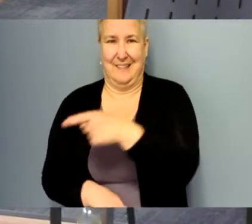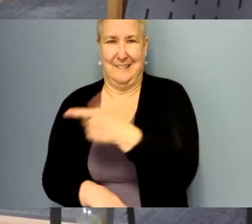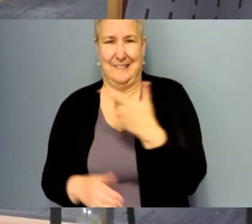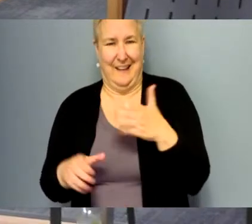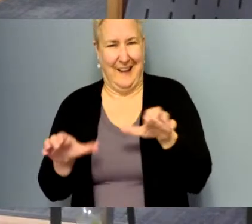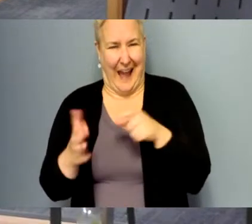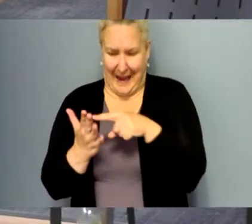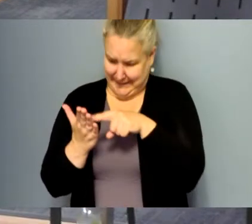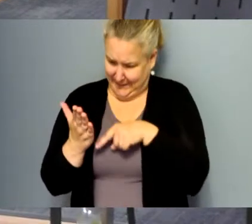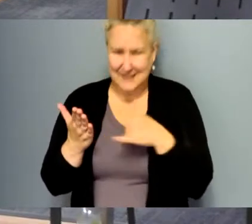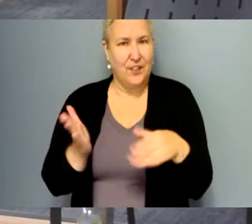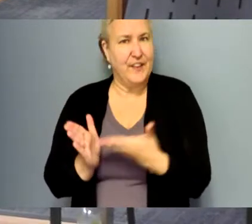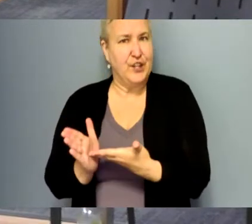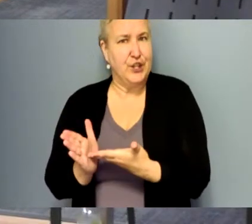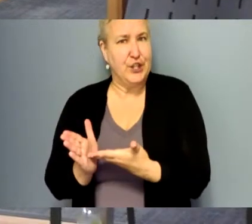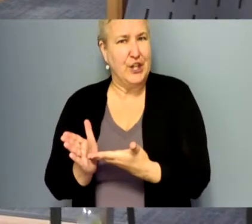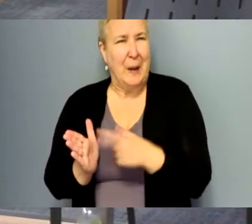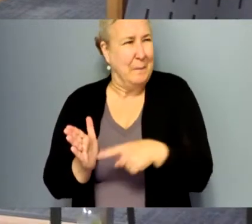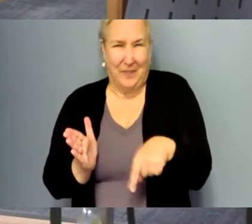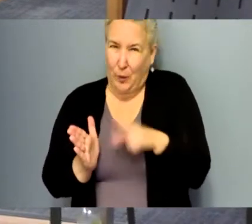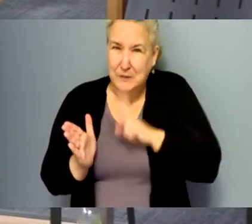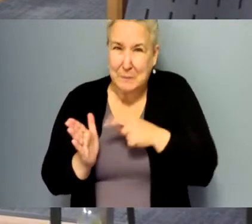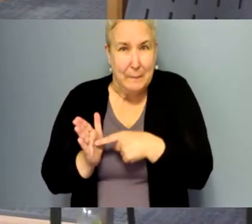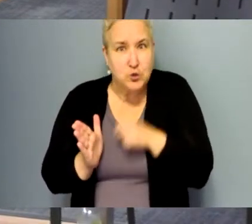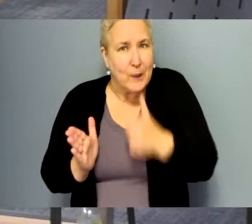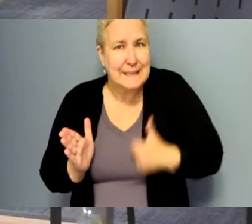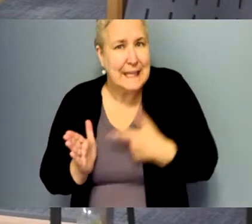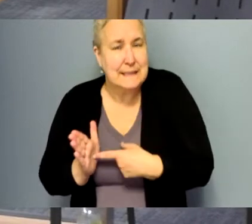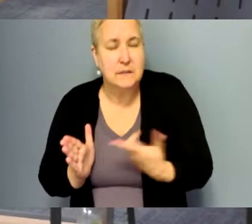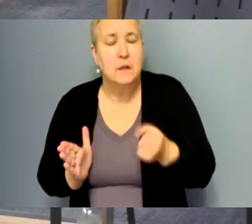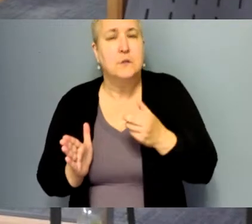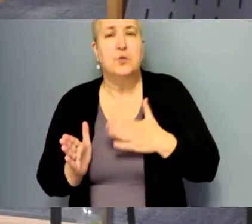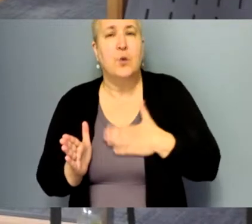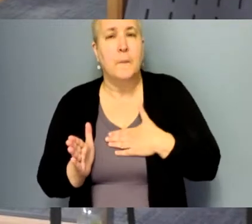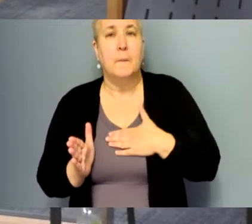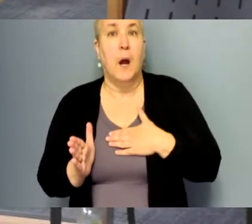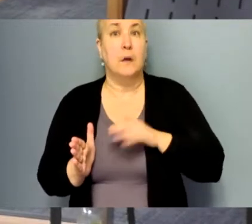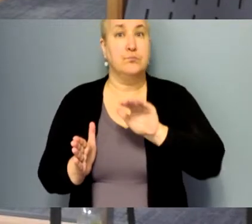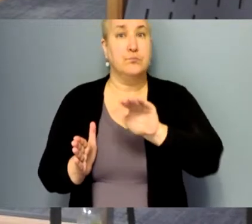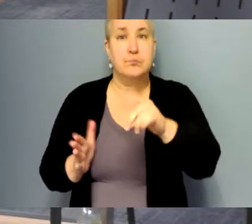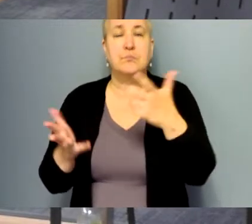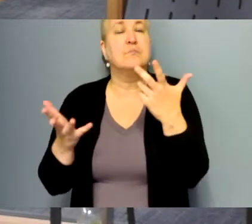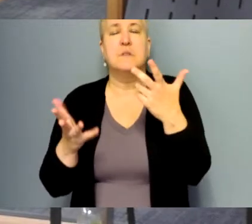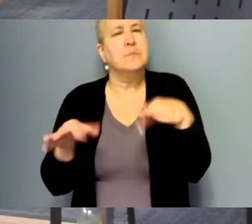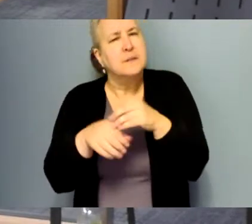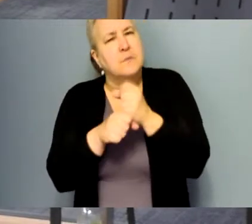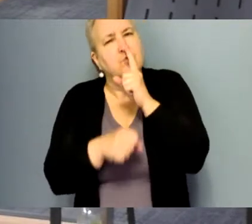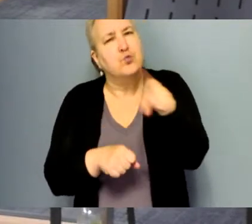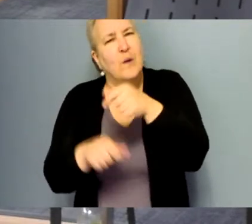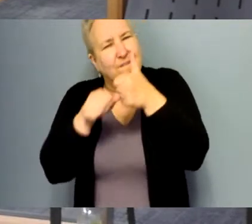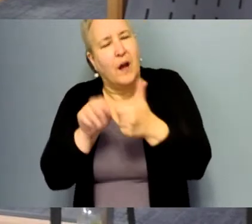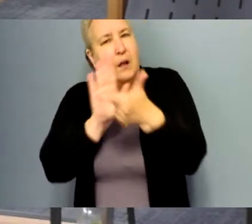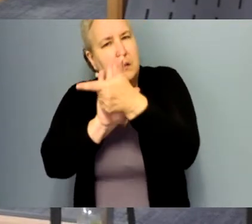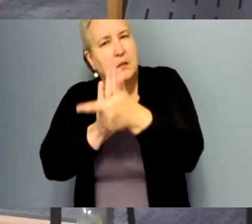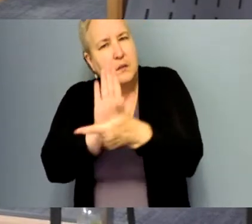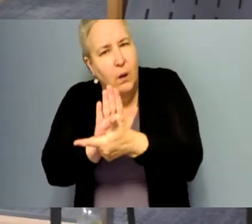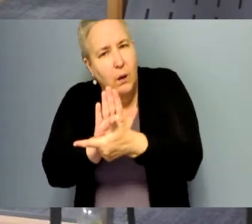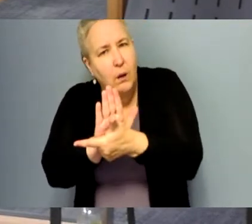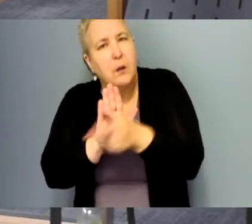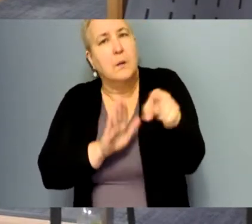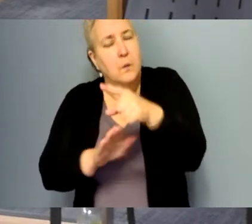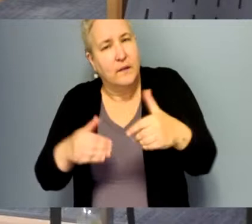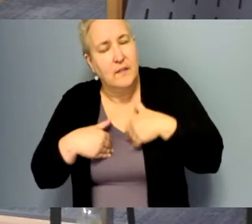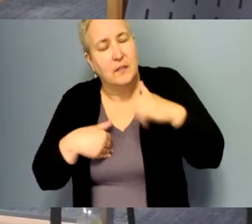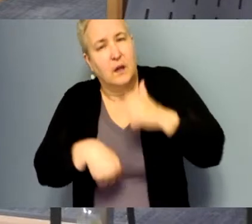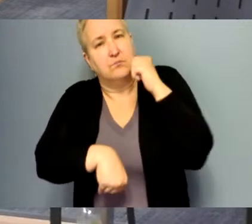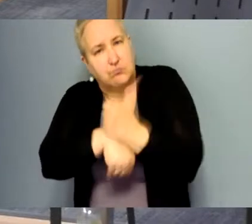active, and they don't exist. And so my plea to you is that you just make sure you guys follow the law that you guys have, and just